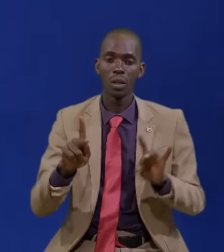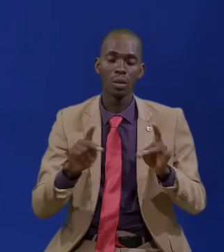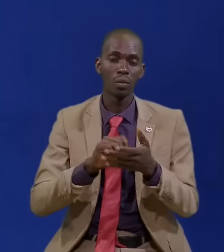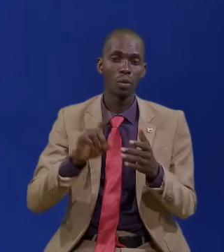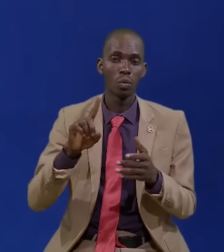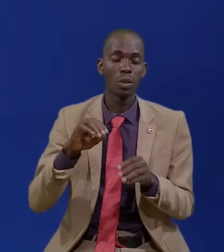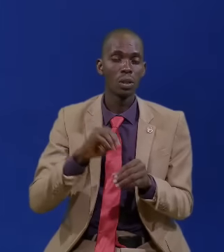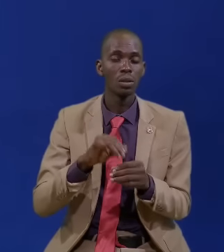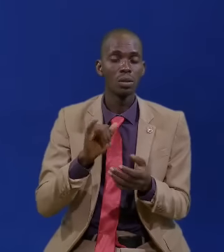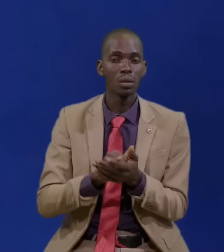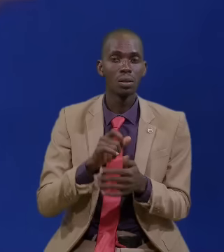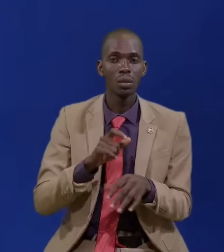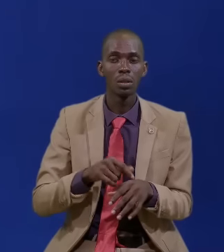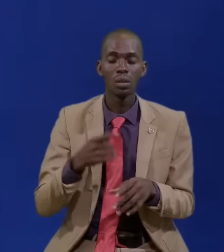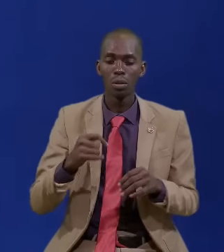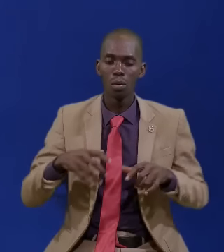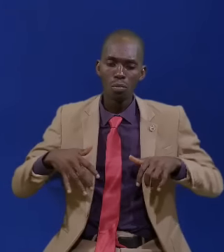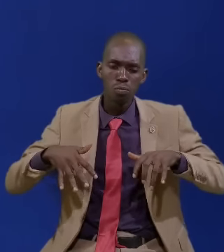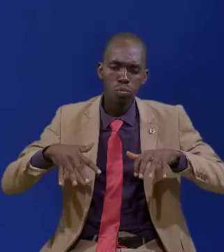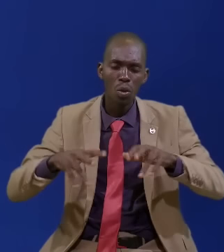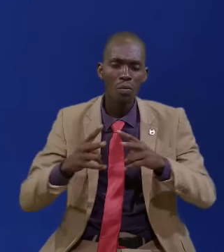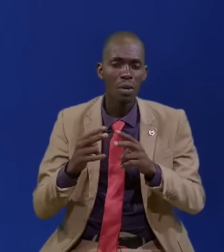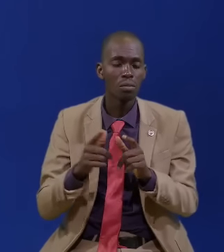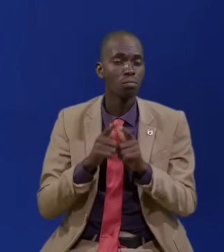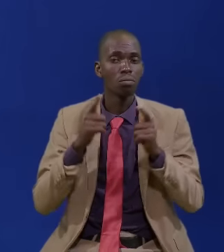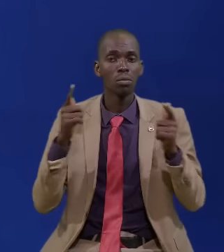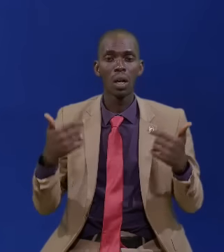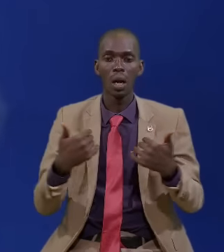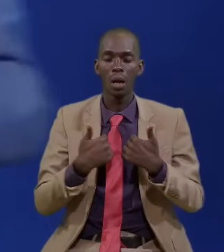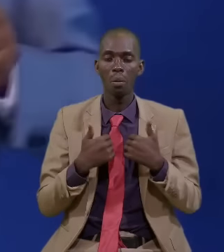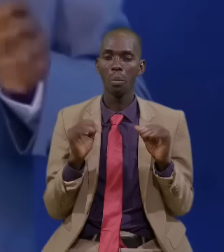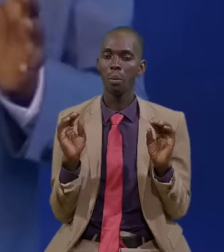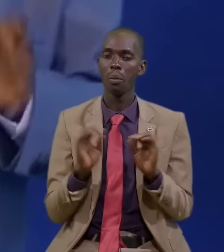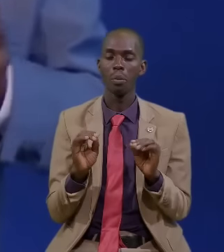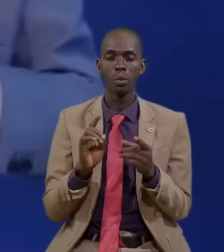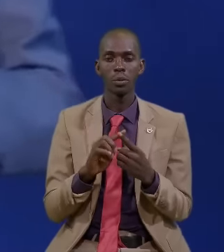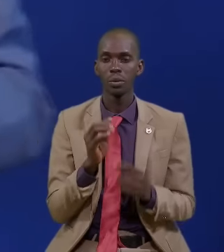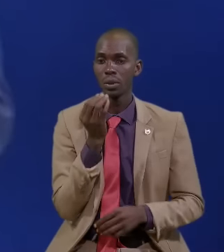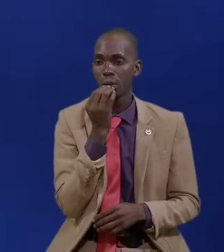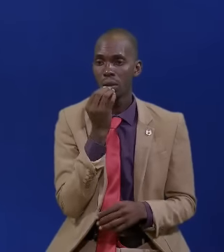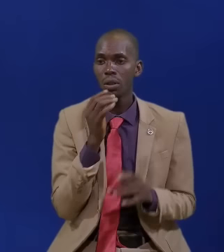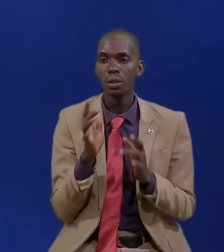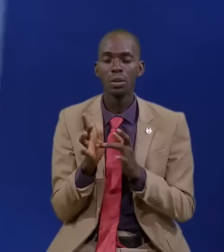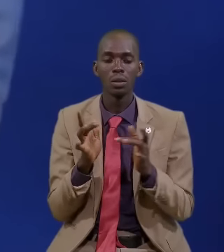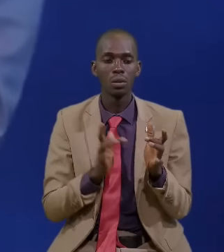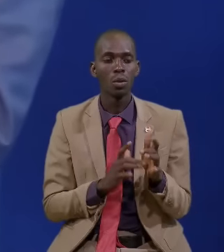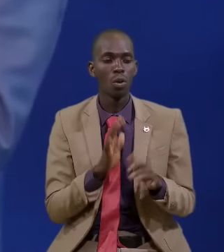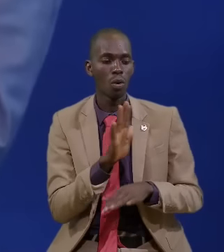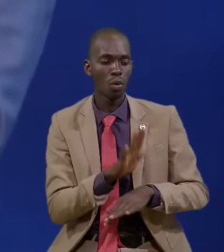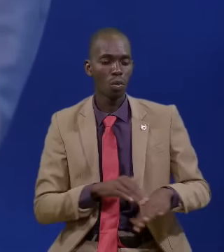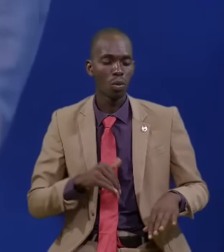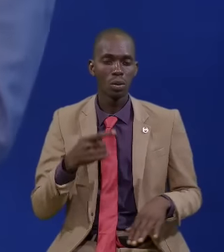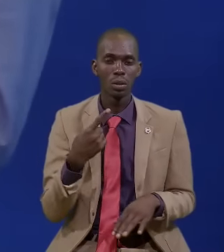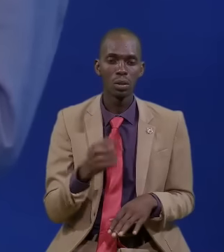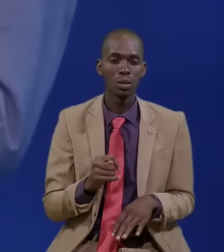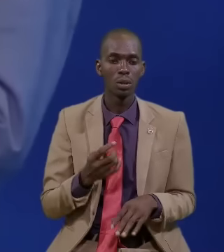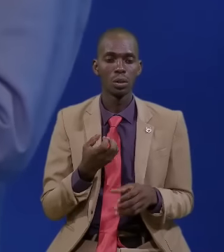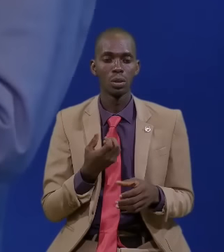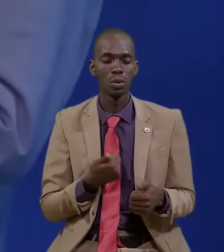being very great and having nothing to eat, Jesus called his disciples unto